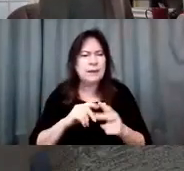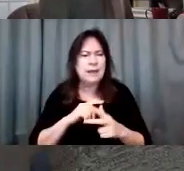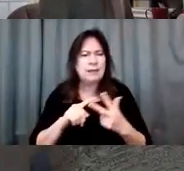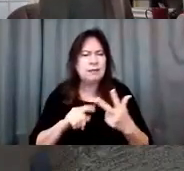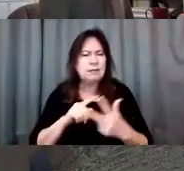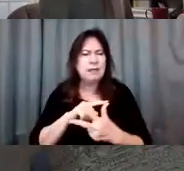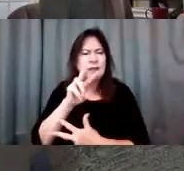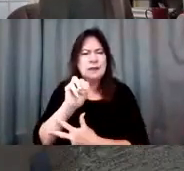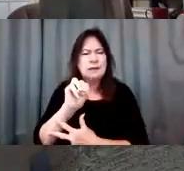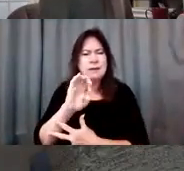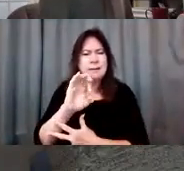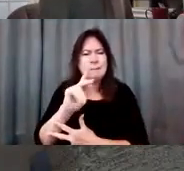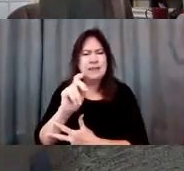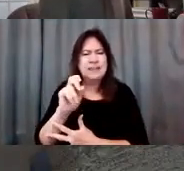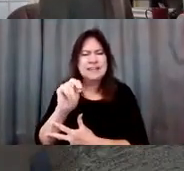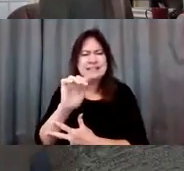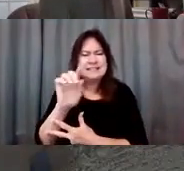Mackenzie and Asia and you